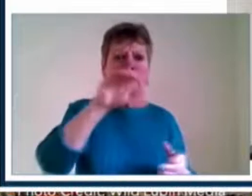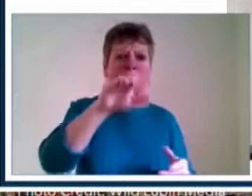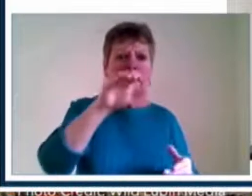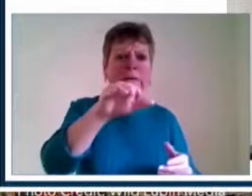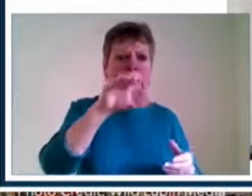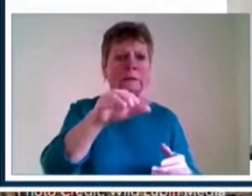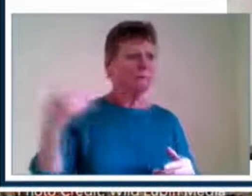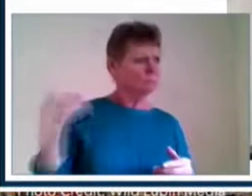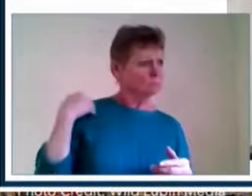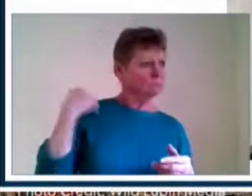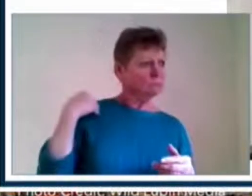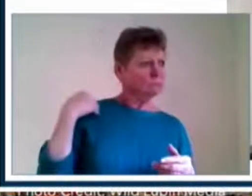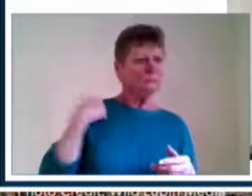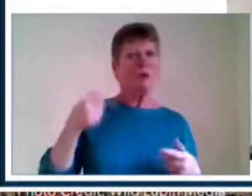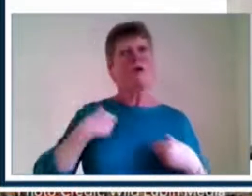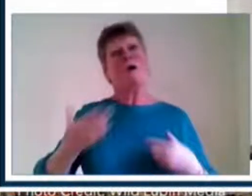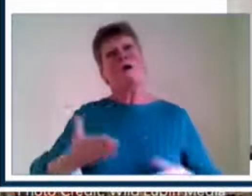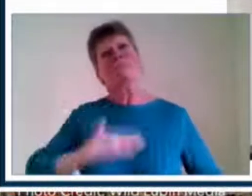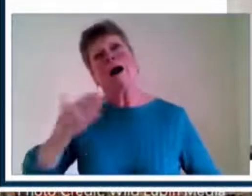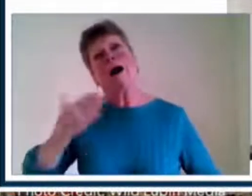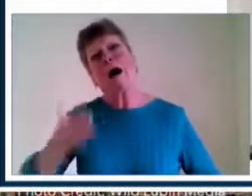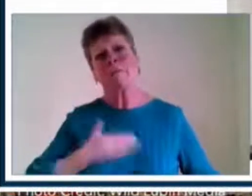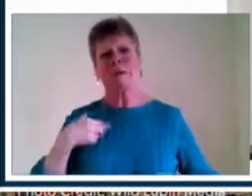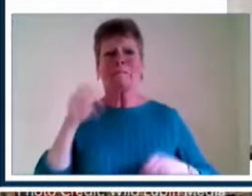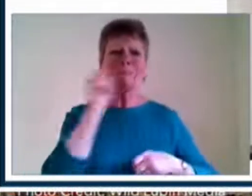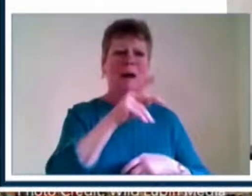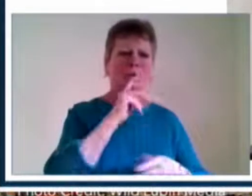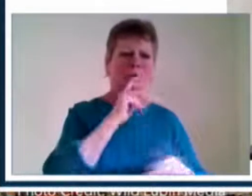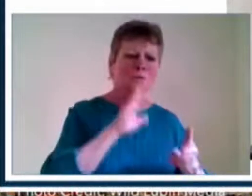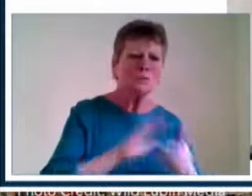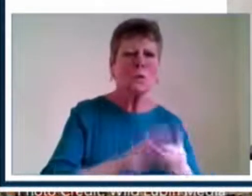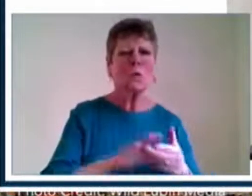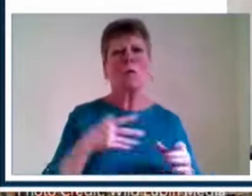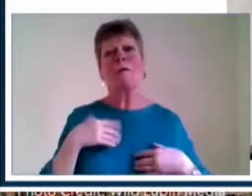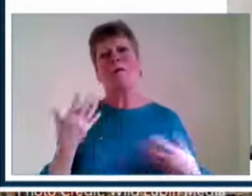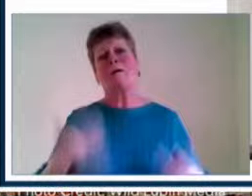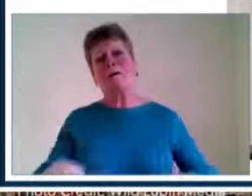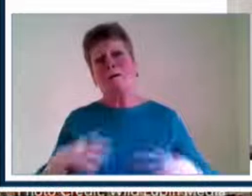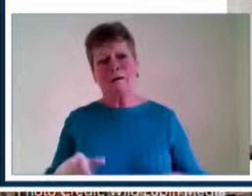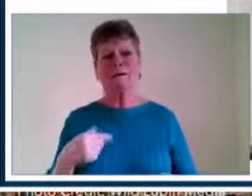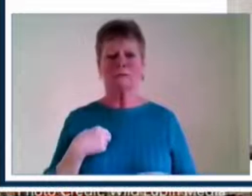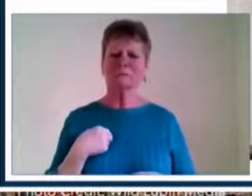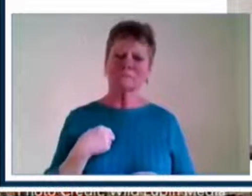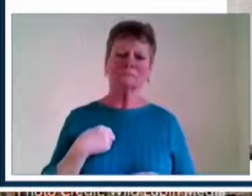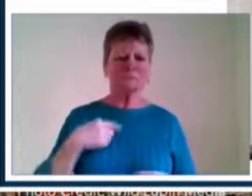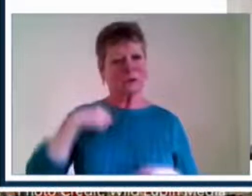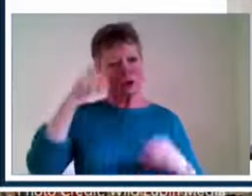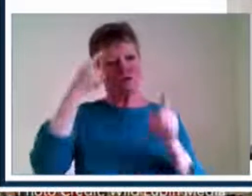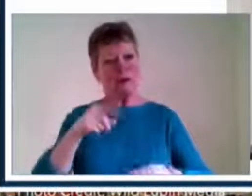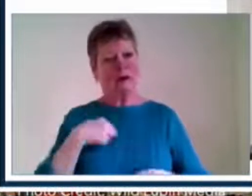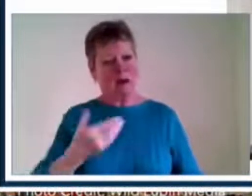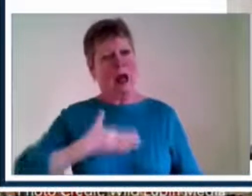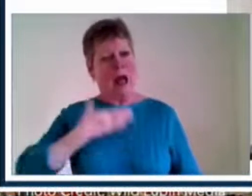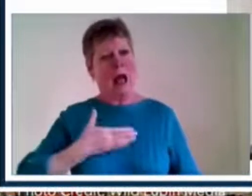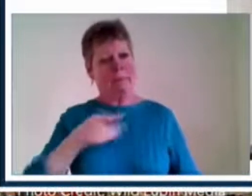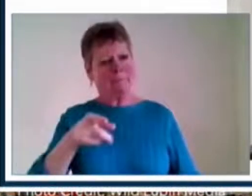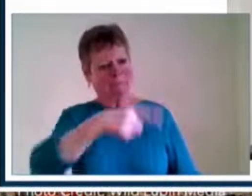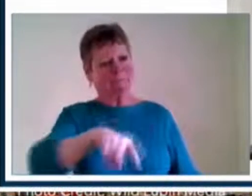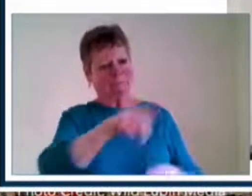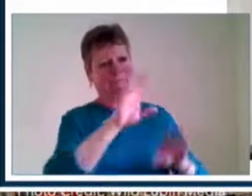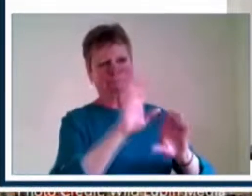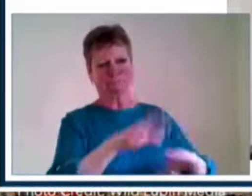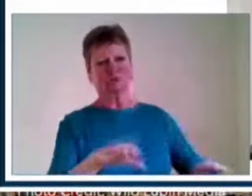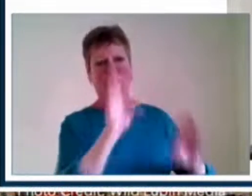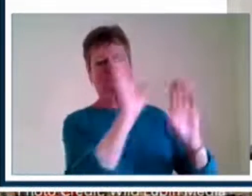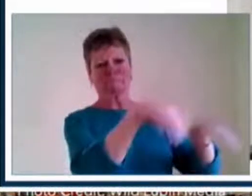they are to be back. I thank you for that. We are also very happy that you are back in school. I want to talk about the boosters.